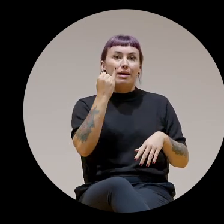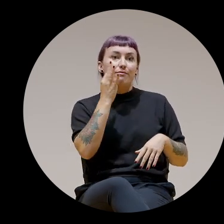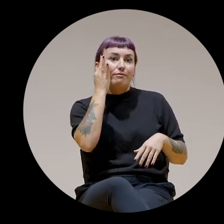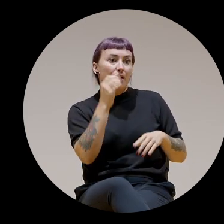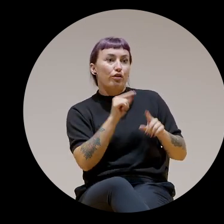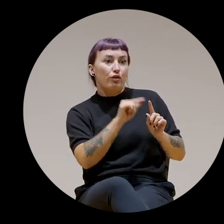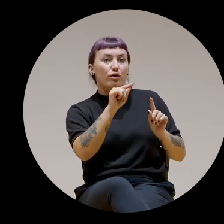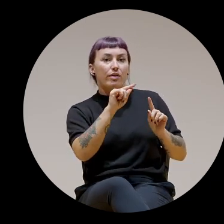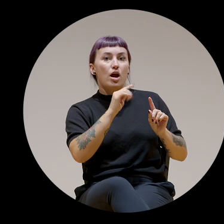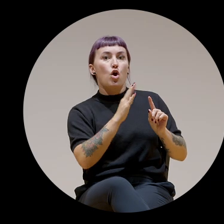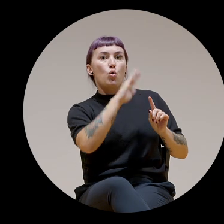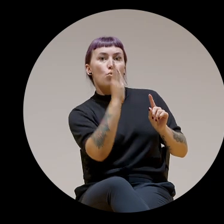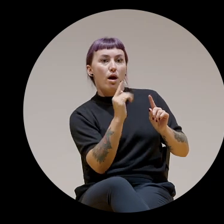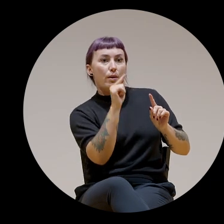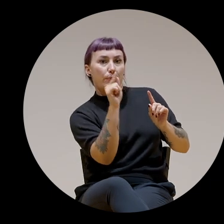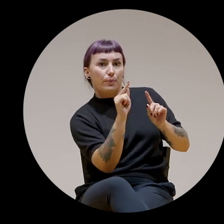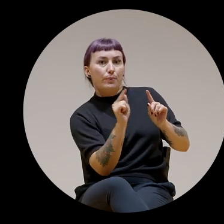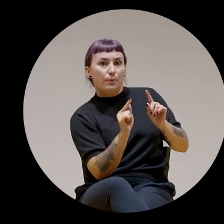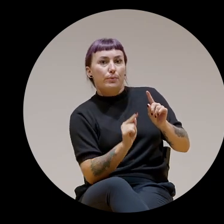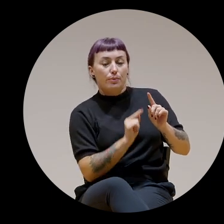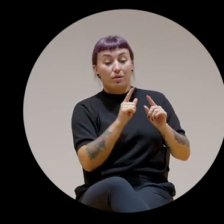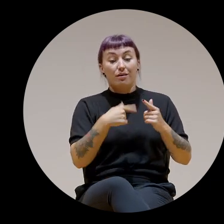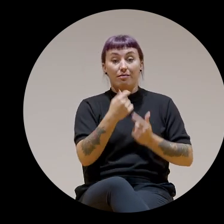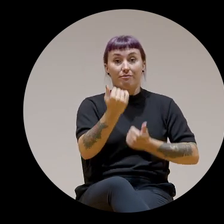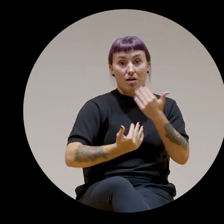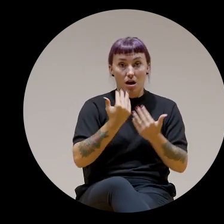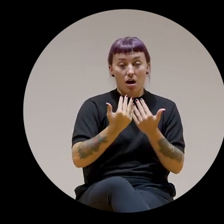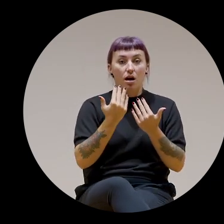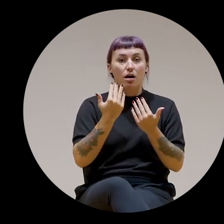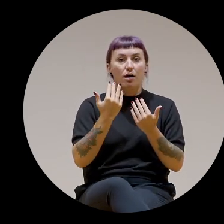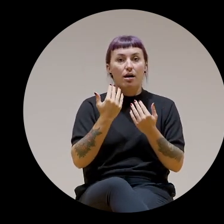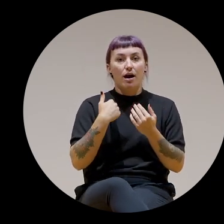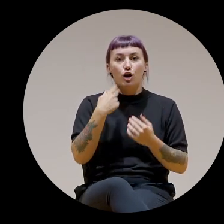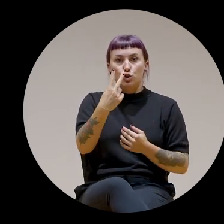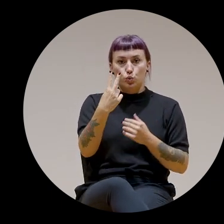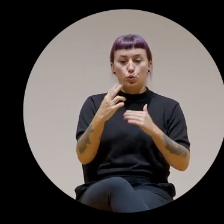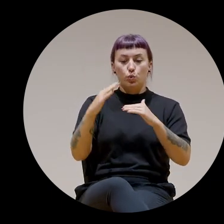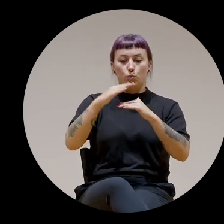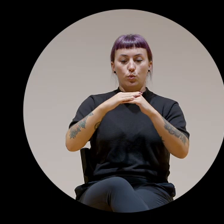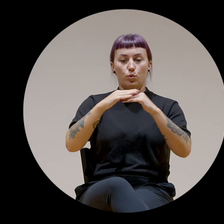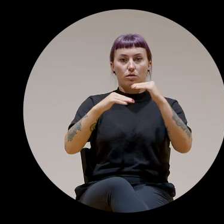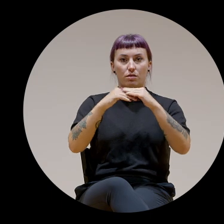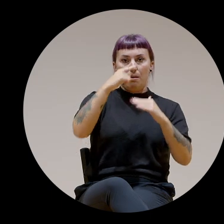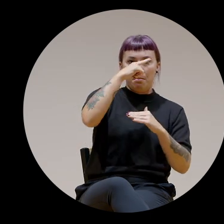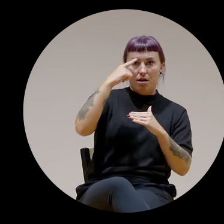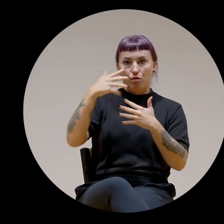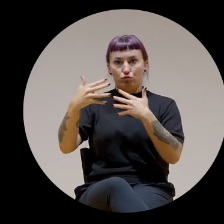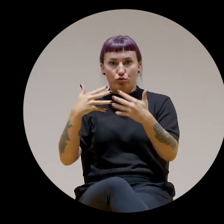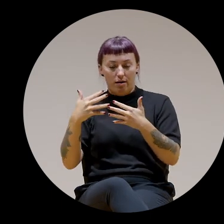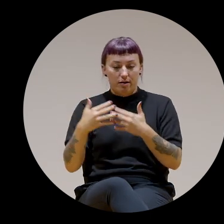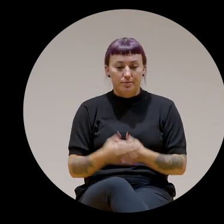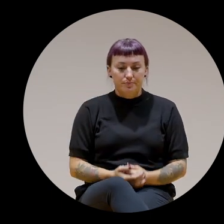forth. And then when this was fired, they produced sort of two levels of black and